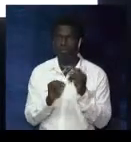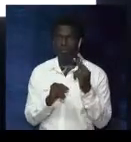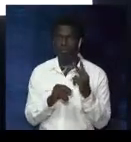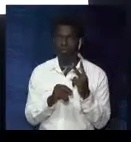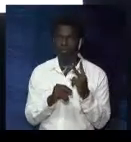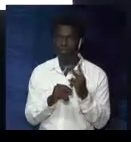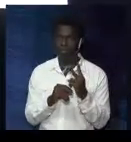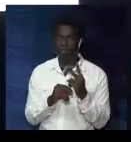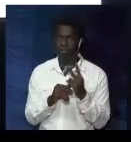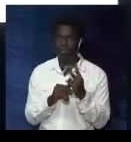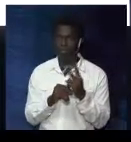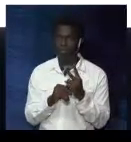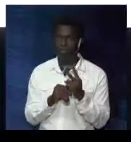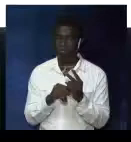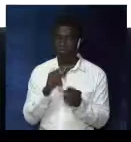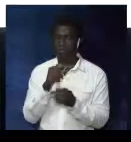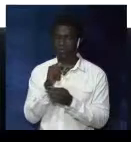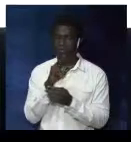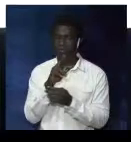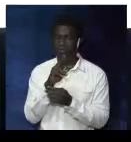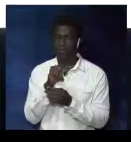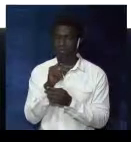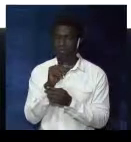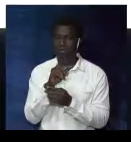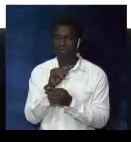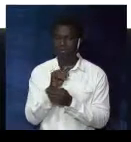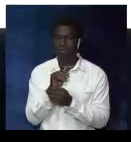Number 2, tornado.